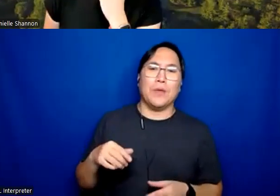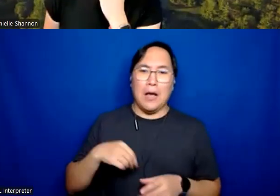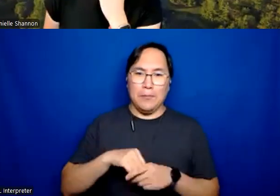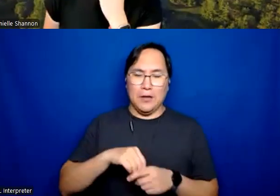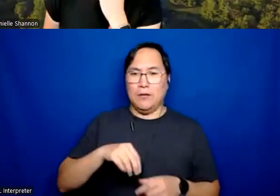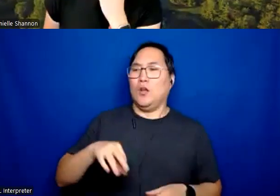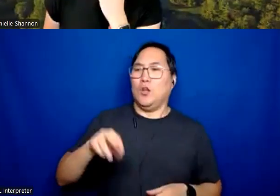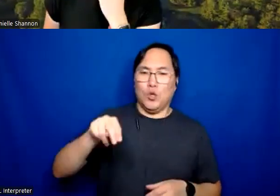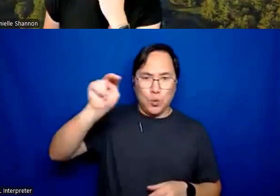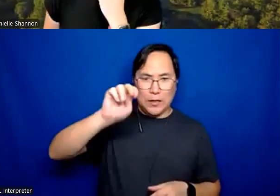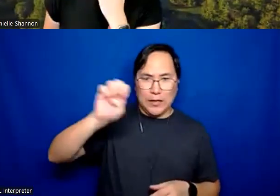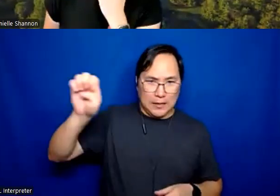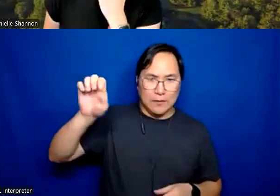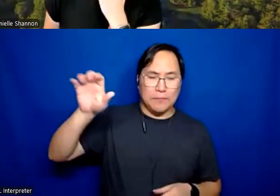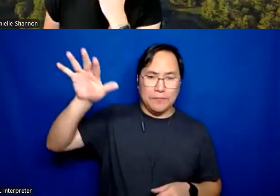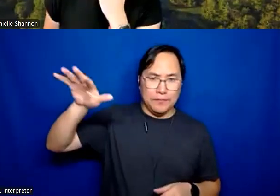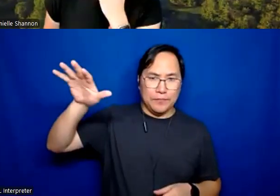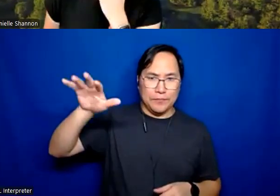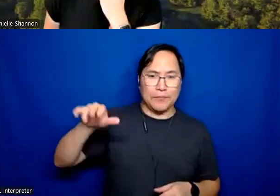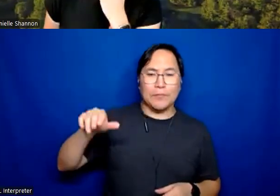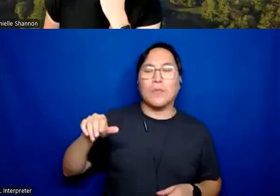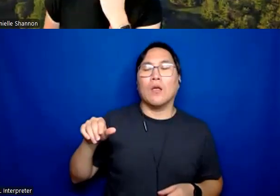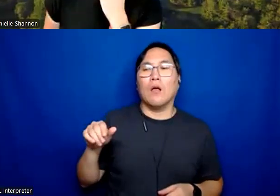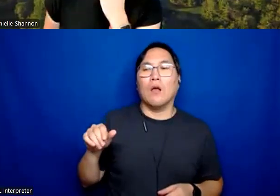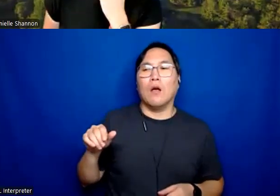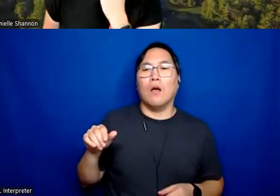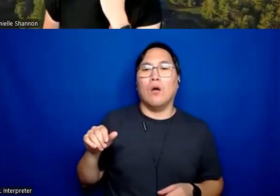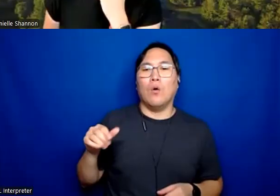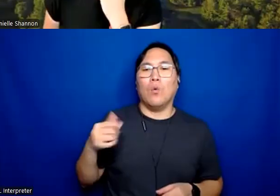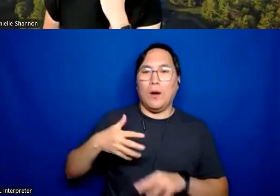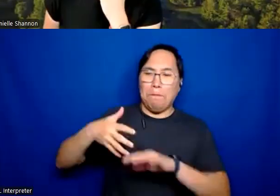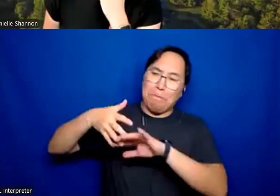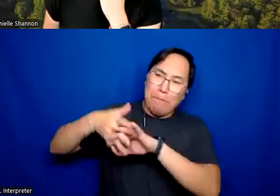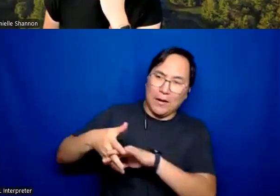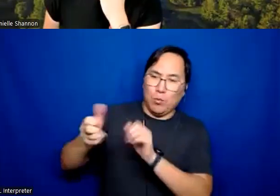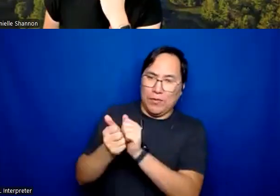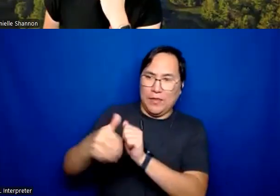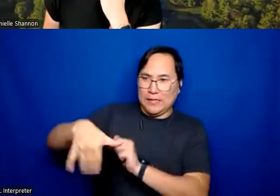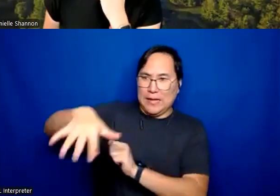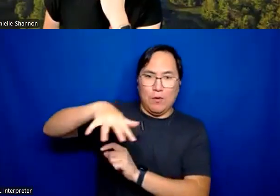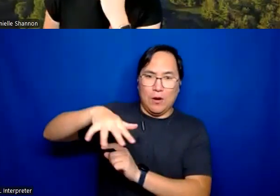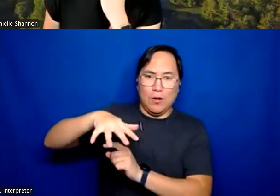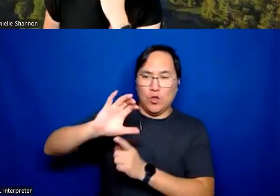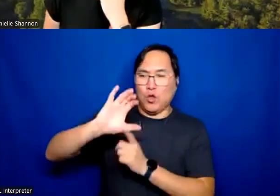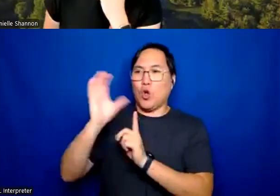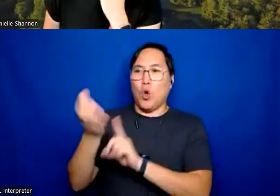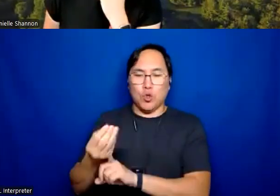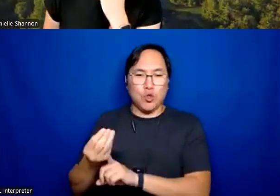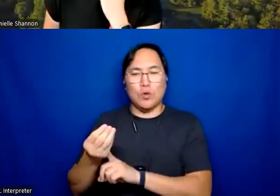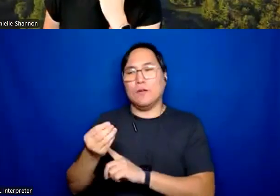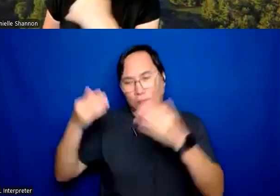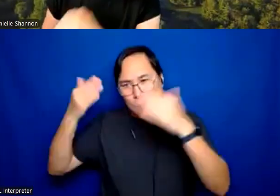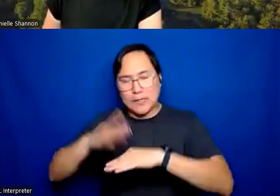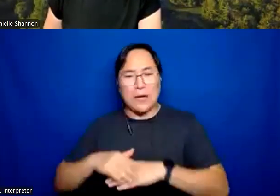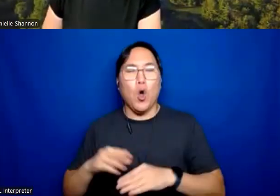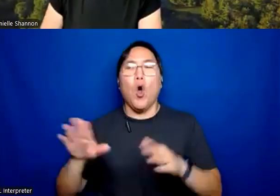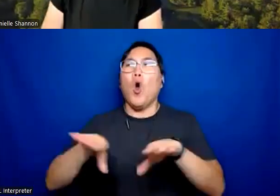New England, where there is we're embedded in an area with a culture of an open land use.